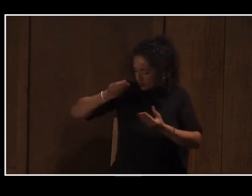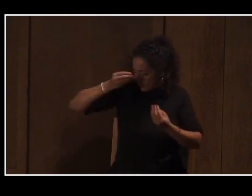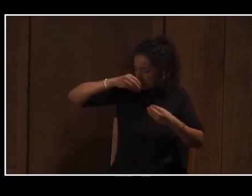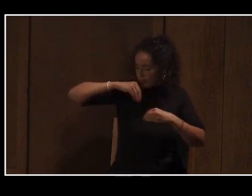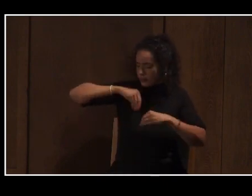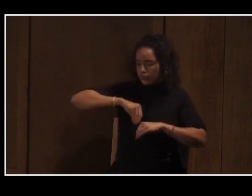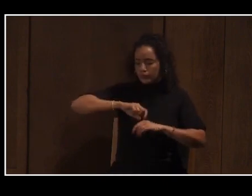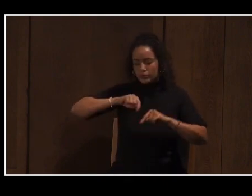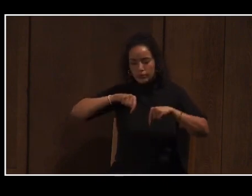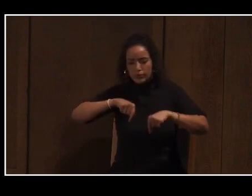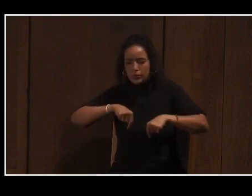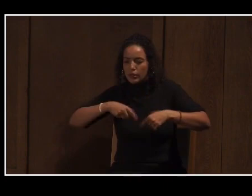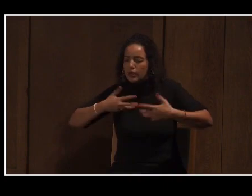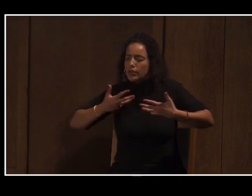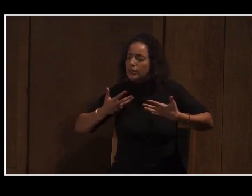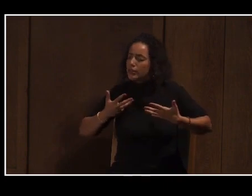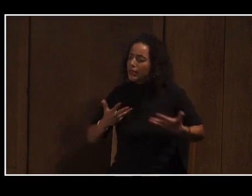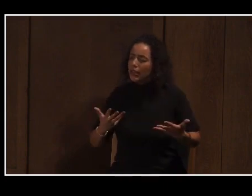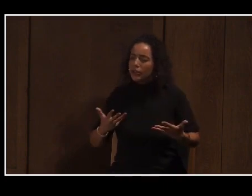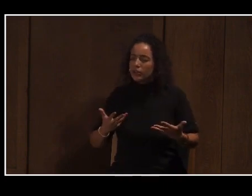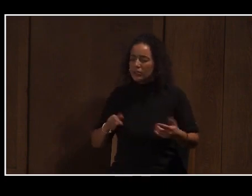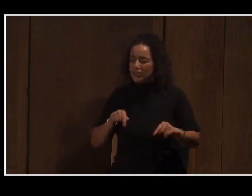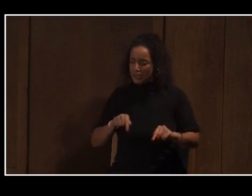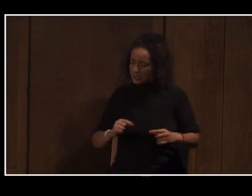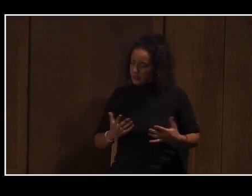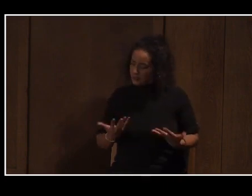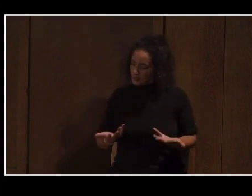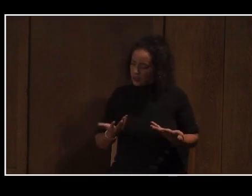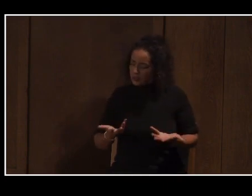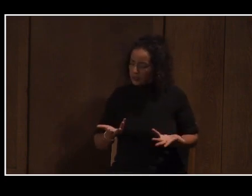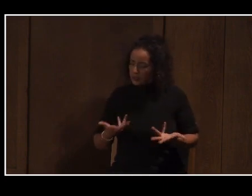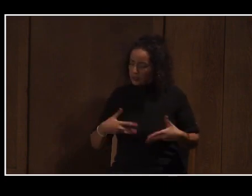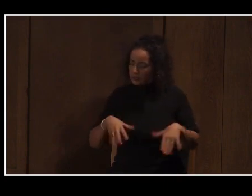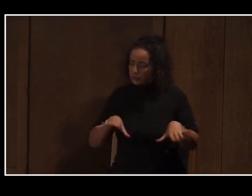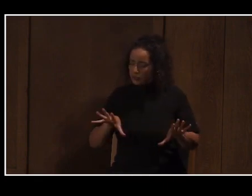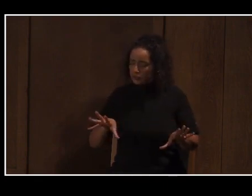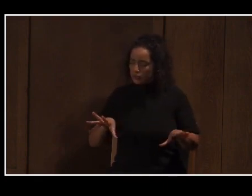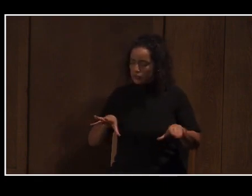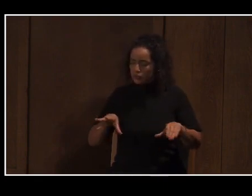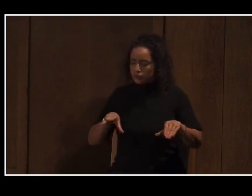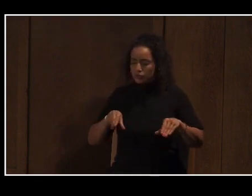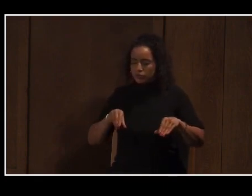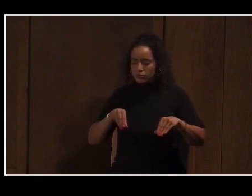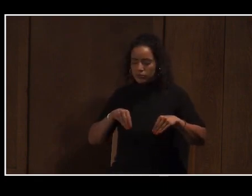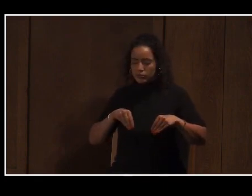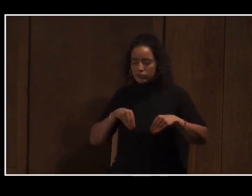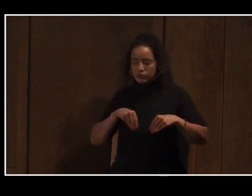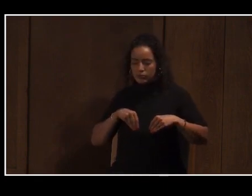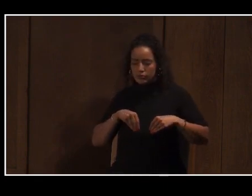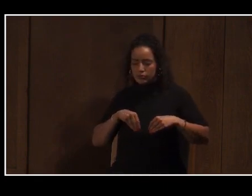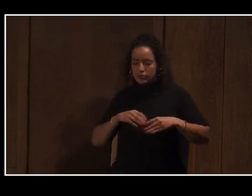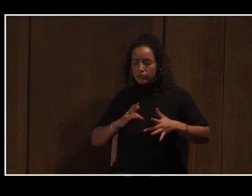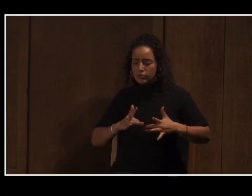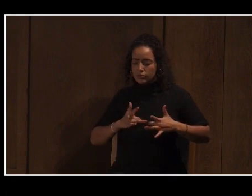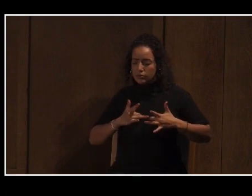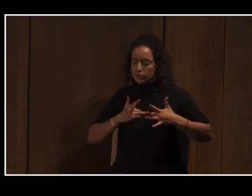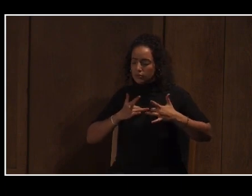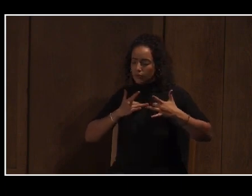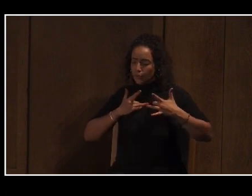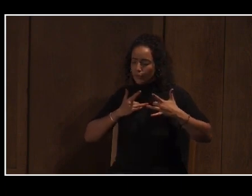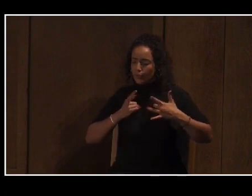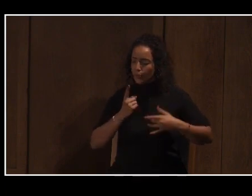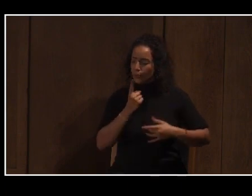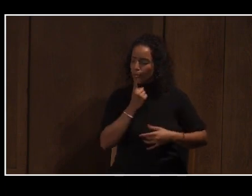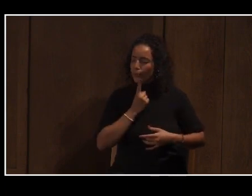now, and in the present. And if you can, just sense yourself, feel yourself